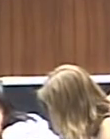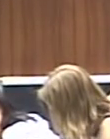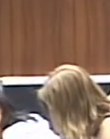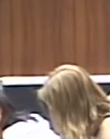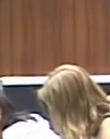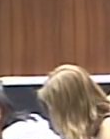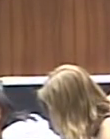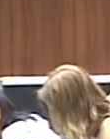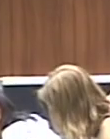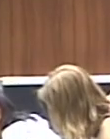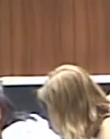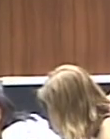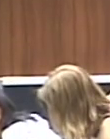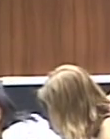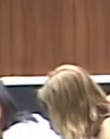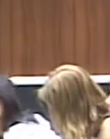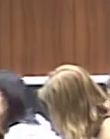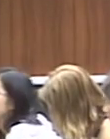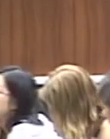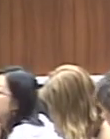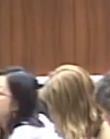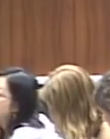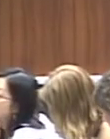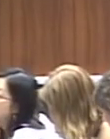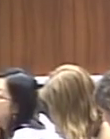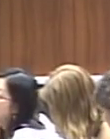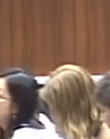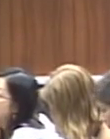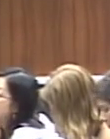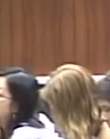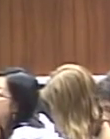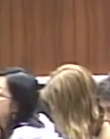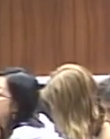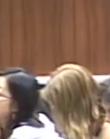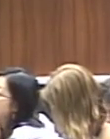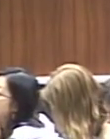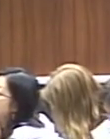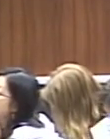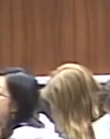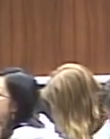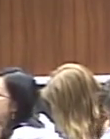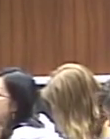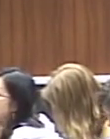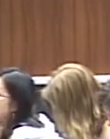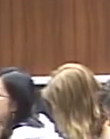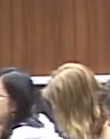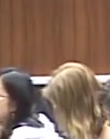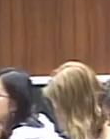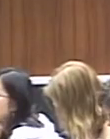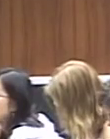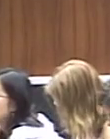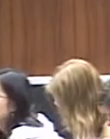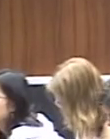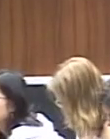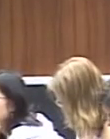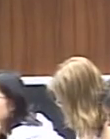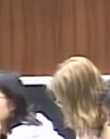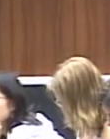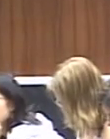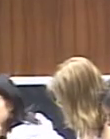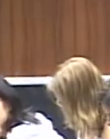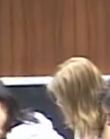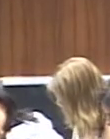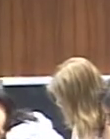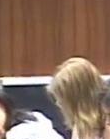trainee would be relevant to all of those issues? That's one. And the other one is, you're talking about interpreter, but